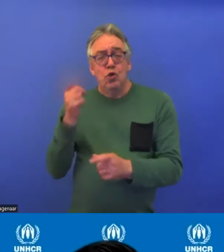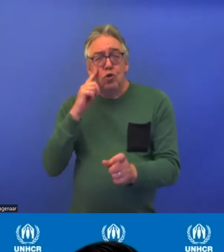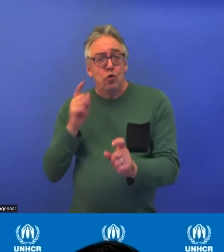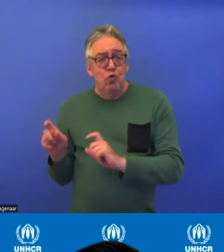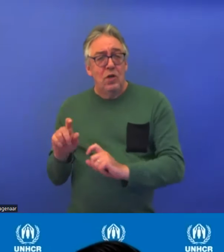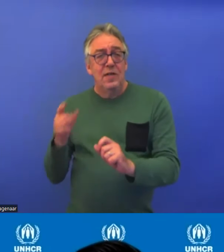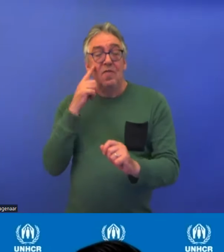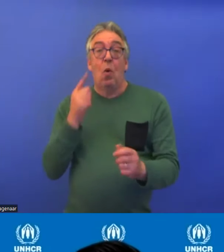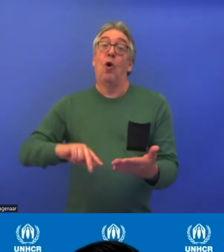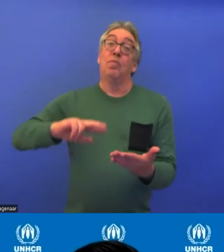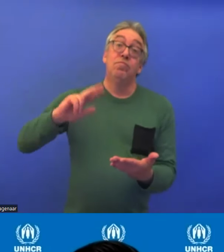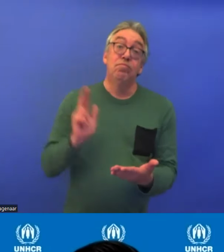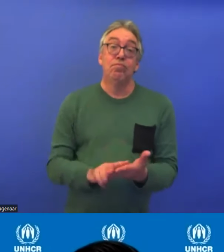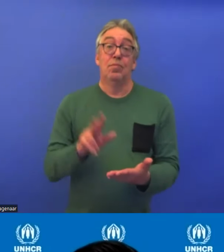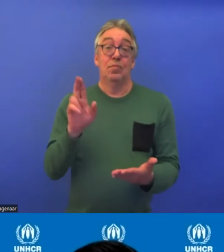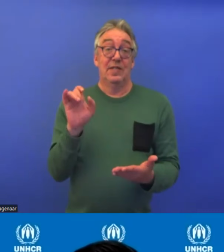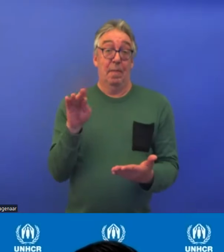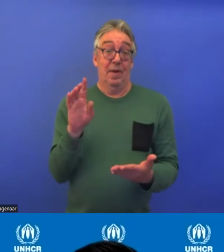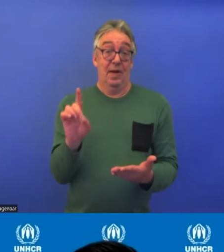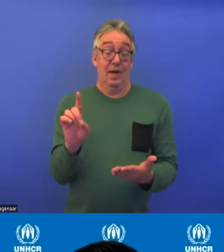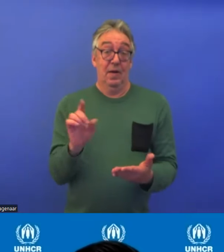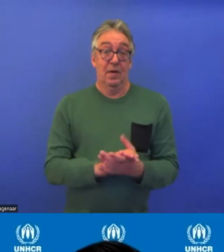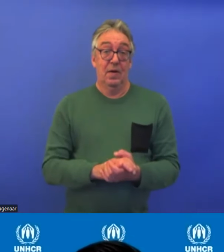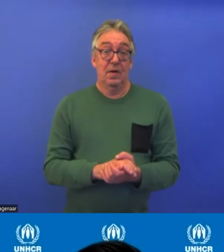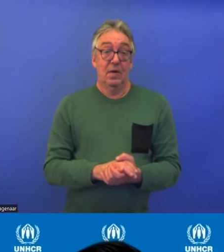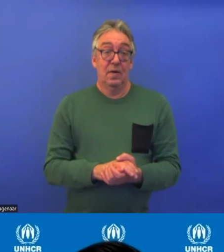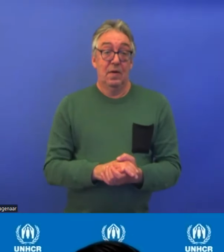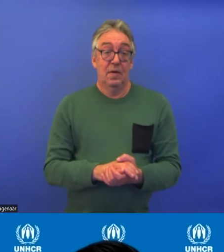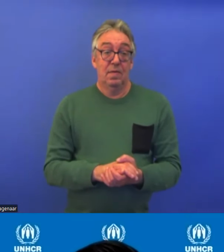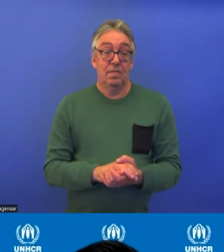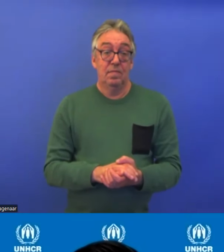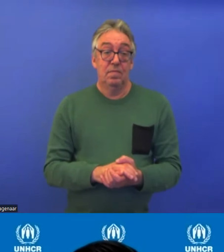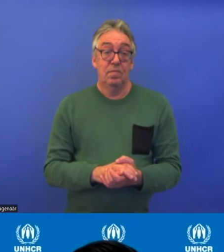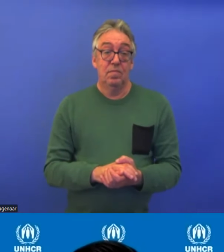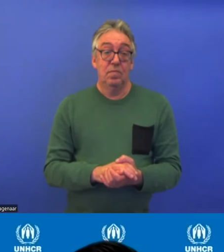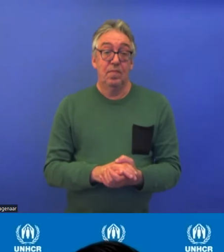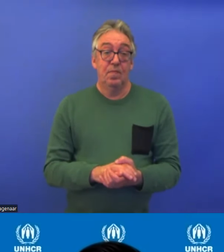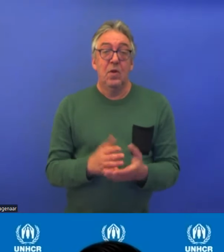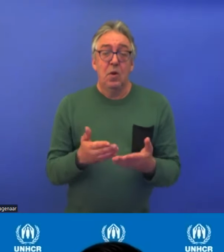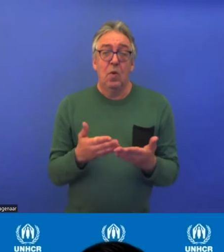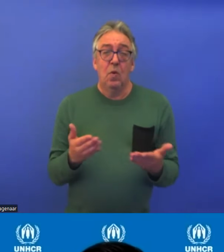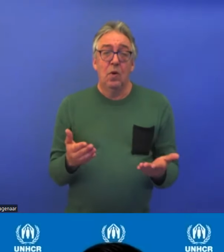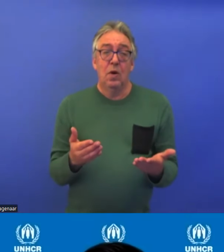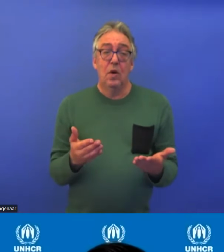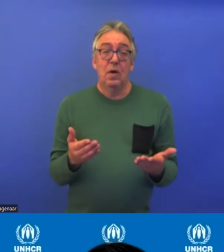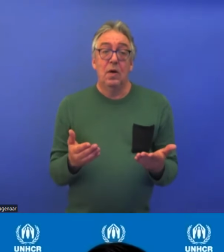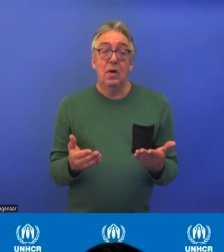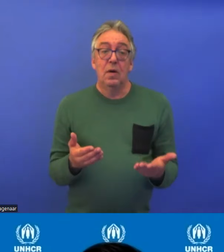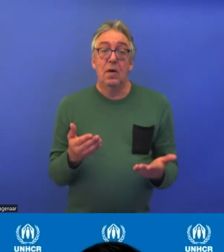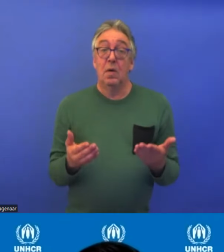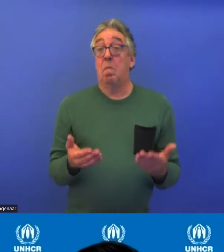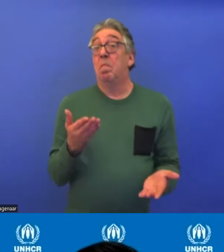already ratified and signed the CRPD, I guess, here, and I understand would be maybe the optional